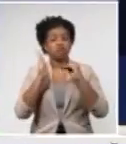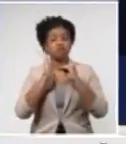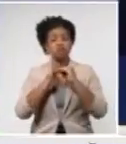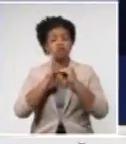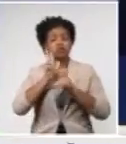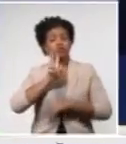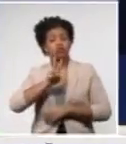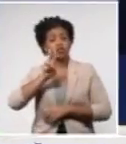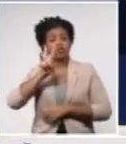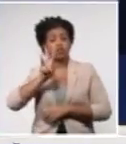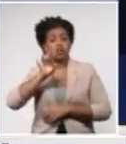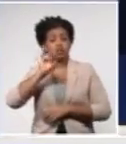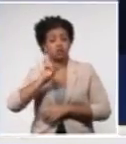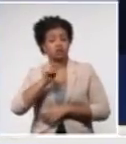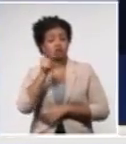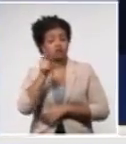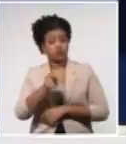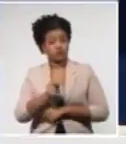1,237 people.